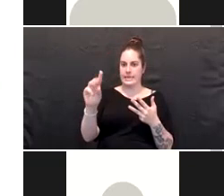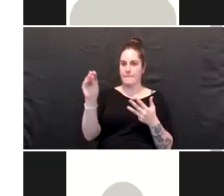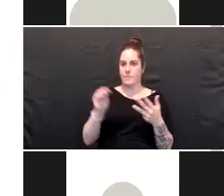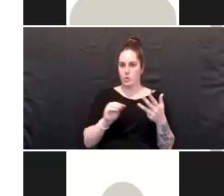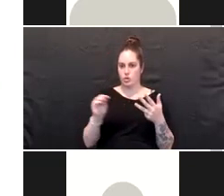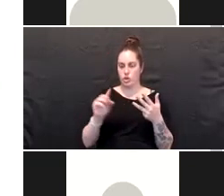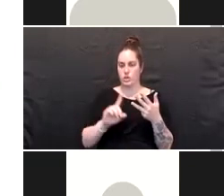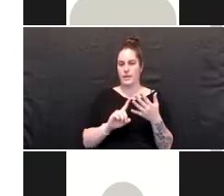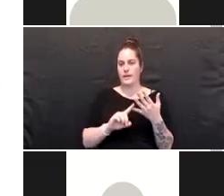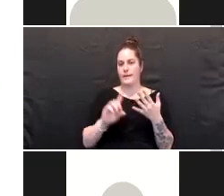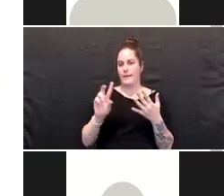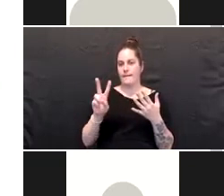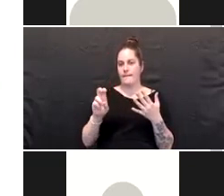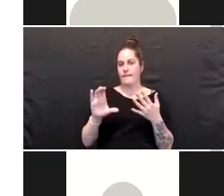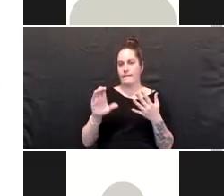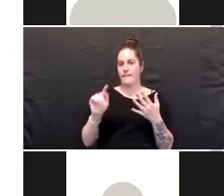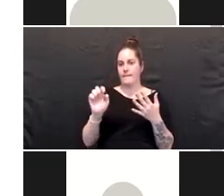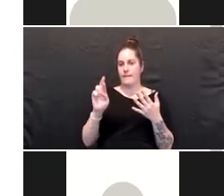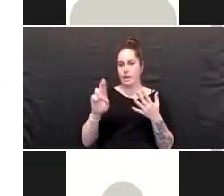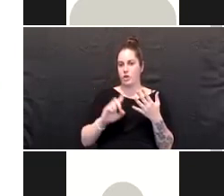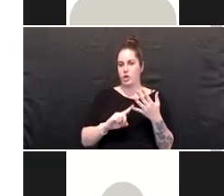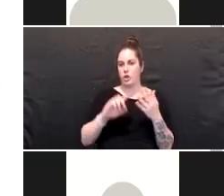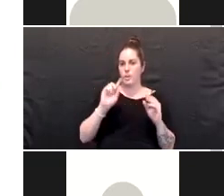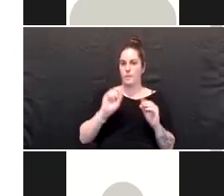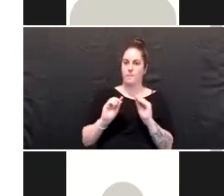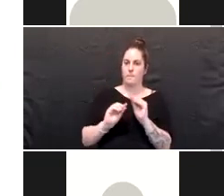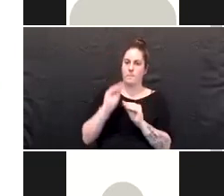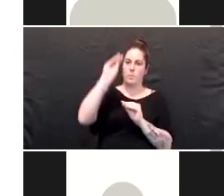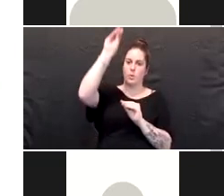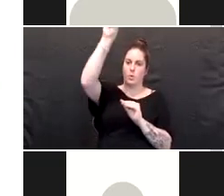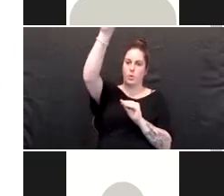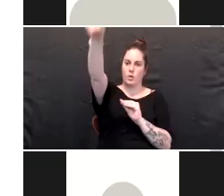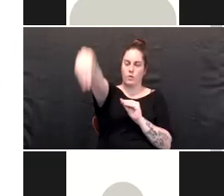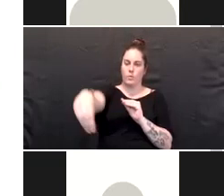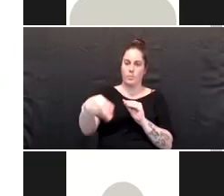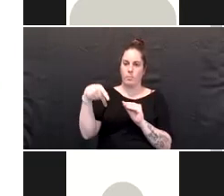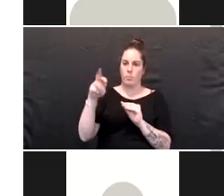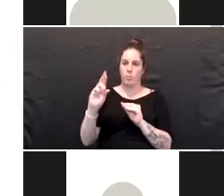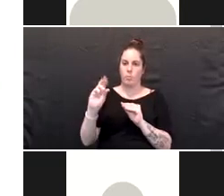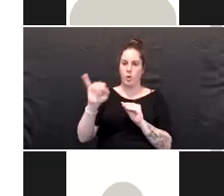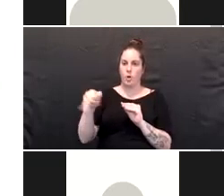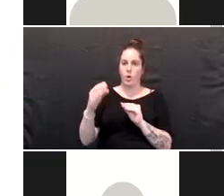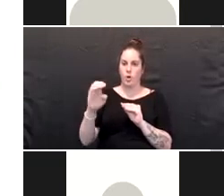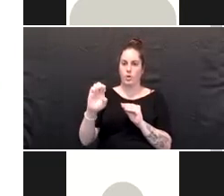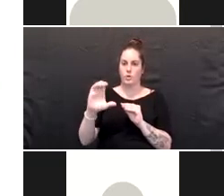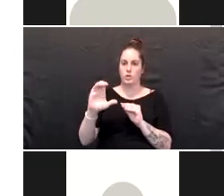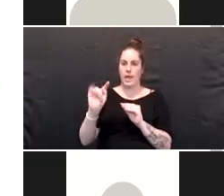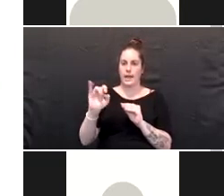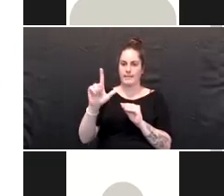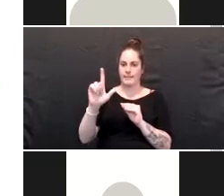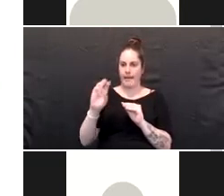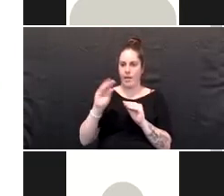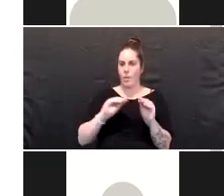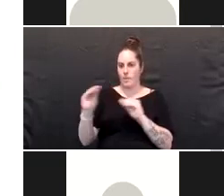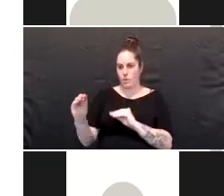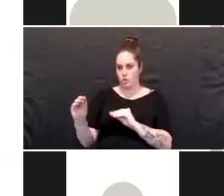vectors, projectile motion, uniform circular motion. So all of the topics that we covered prior